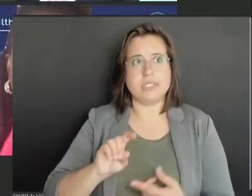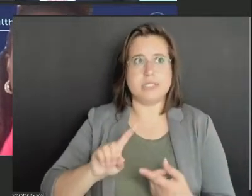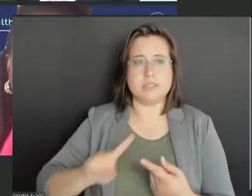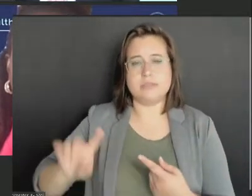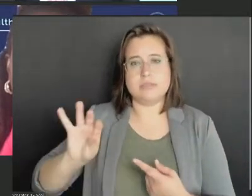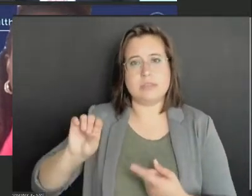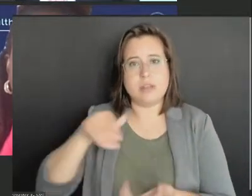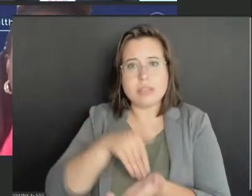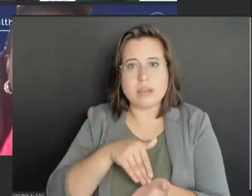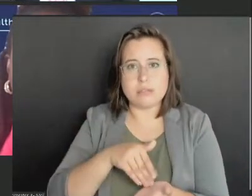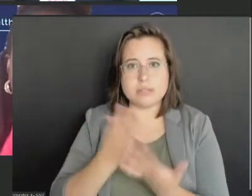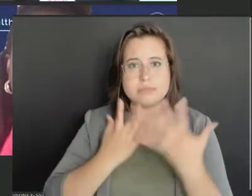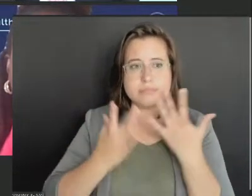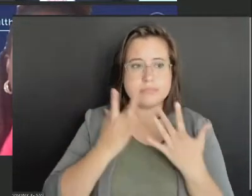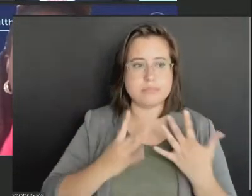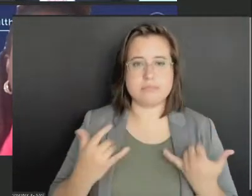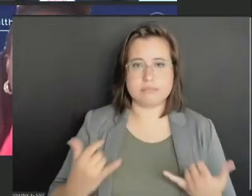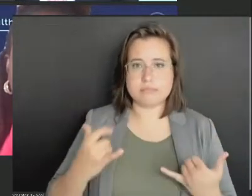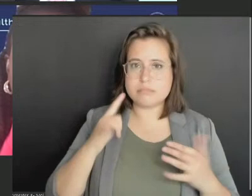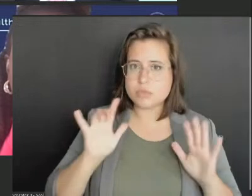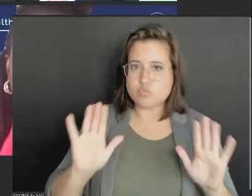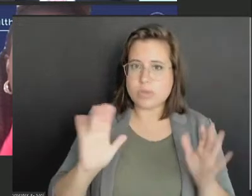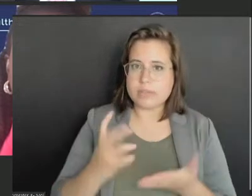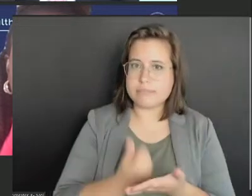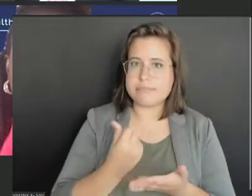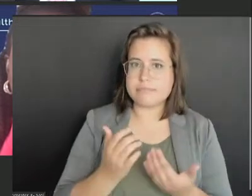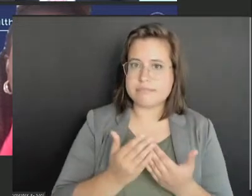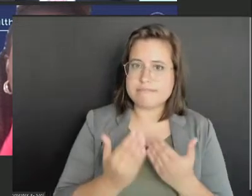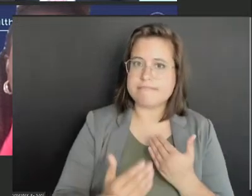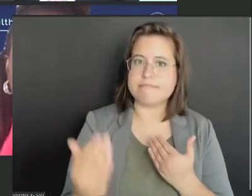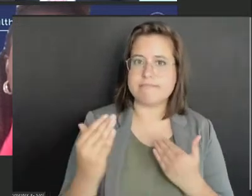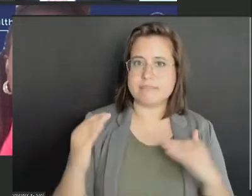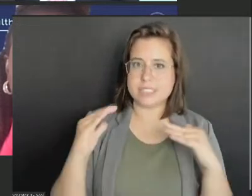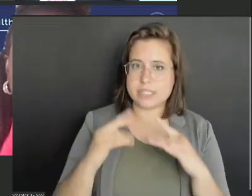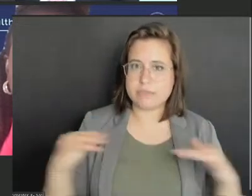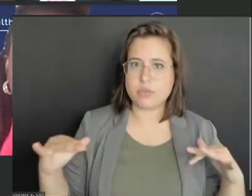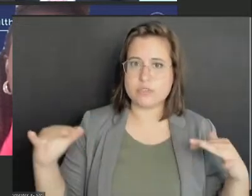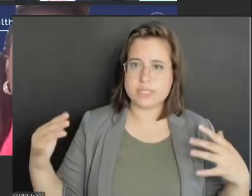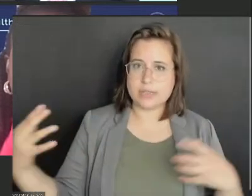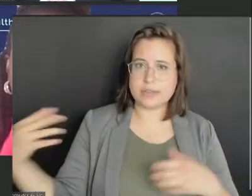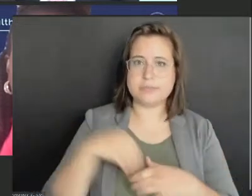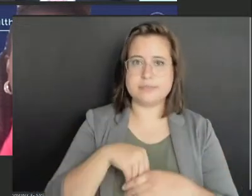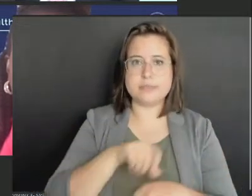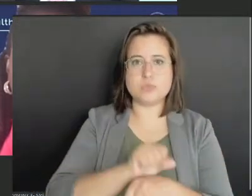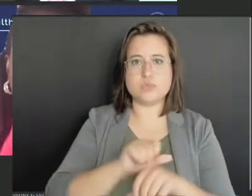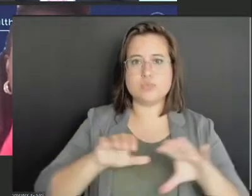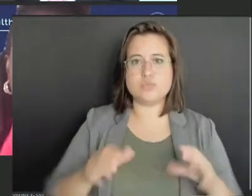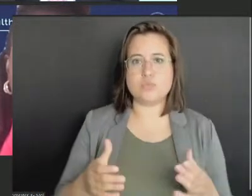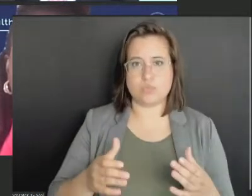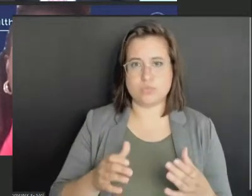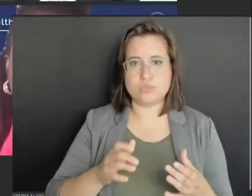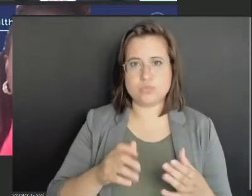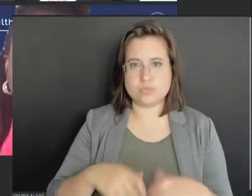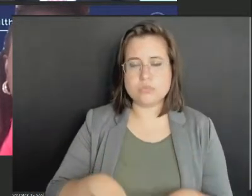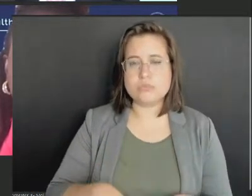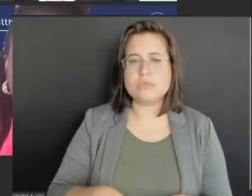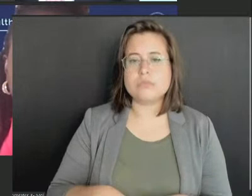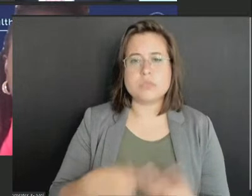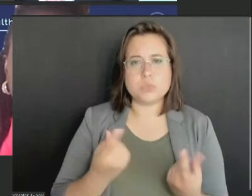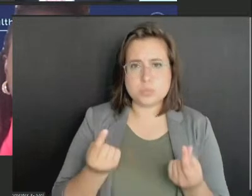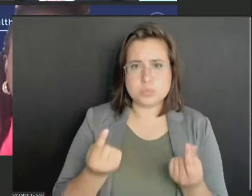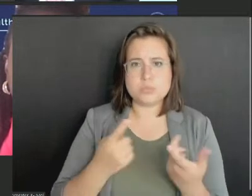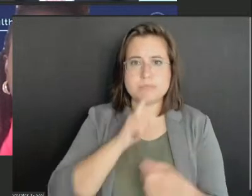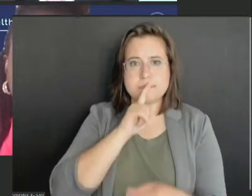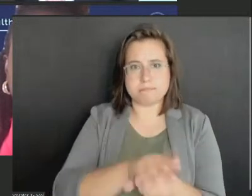be a great opportunity for us moving forward to bring diversity to the workforce by ensuring that as we enroll students